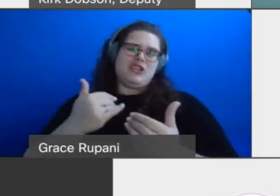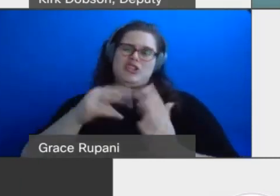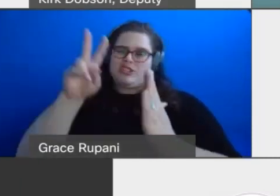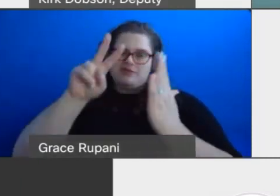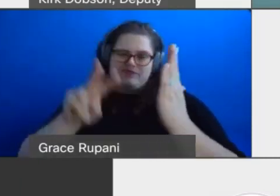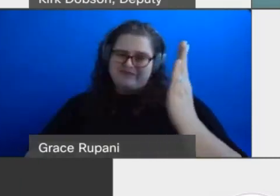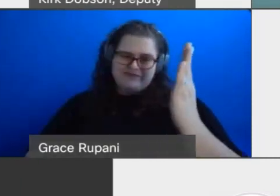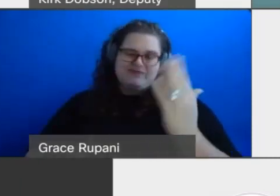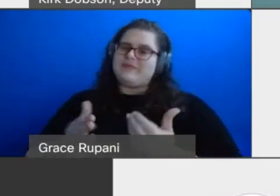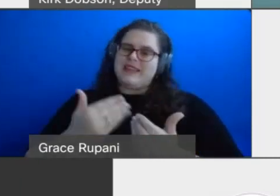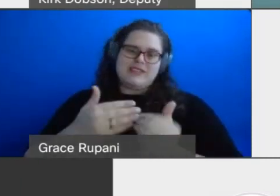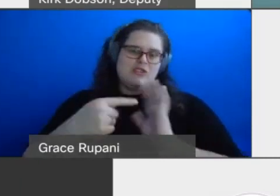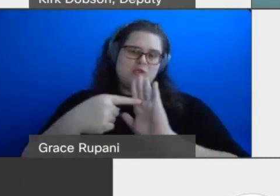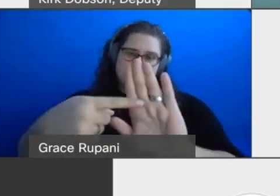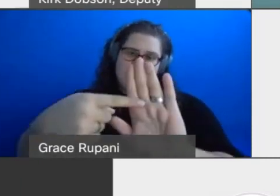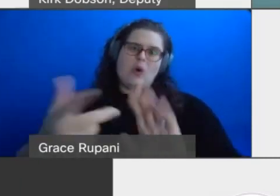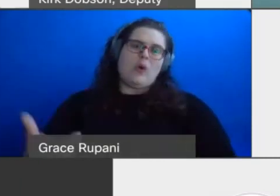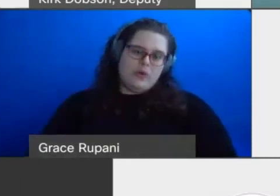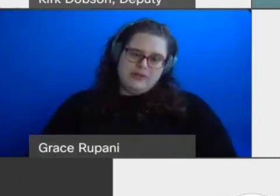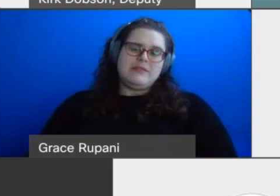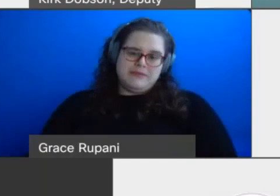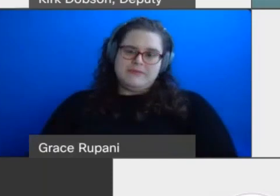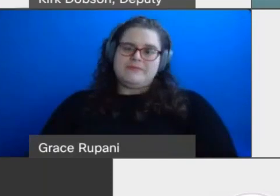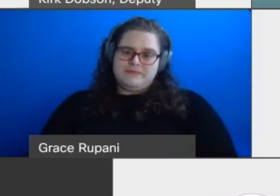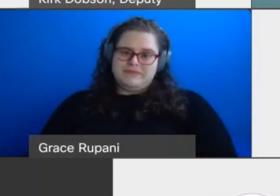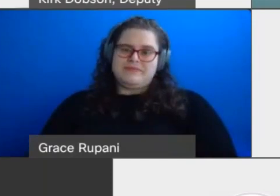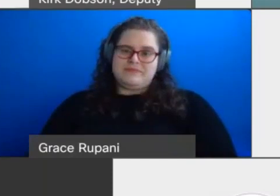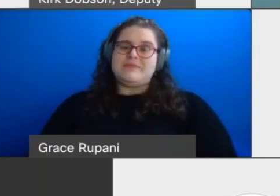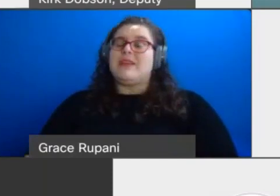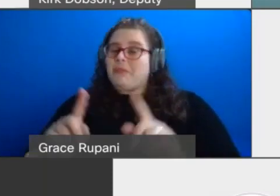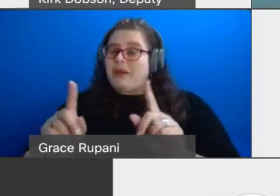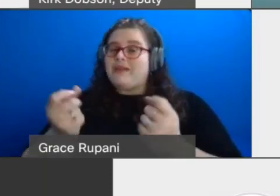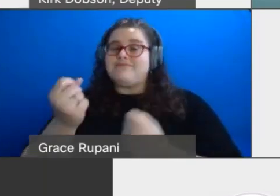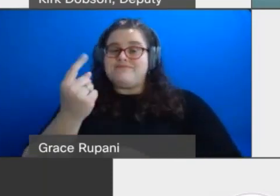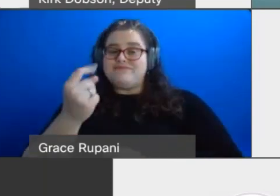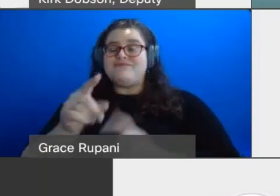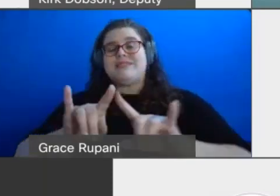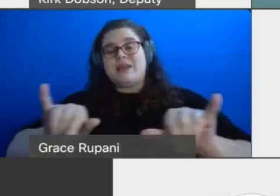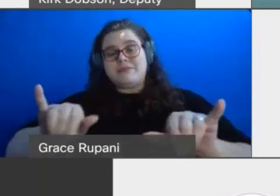that. What I do want to just kind of reiterate is